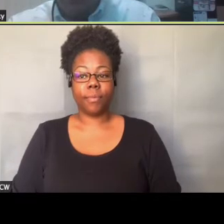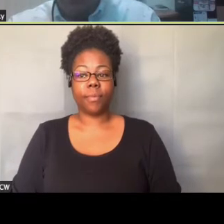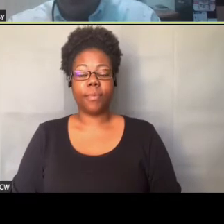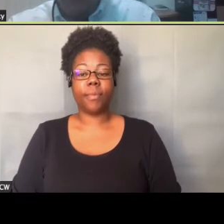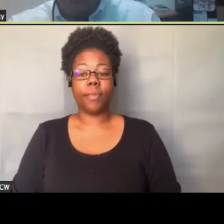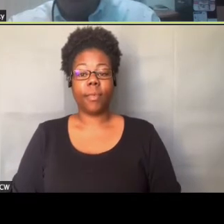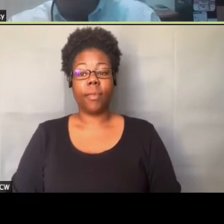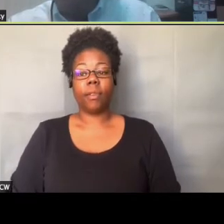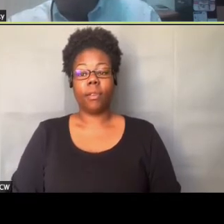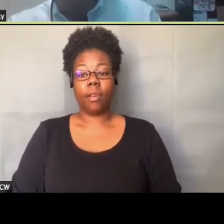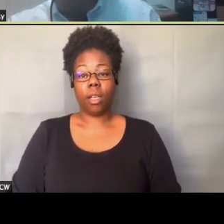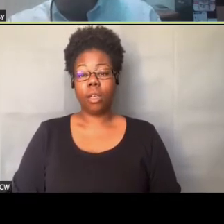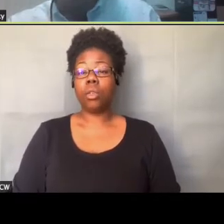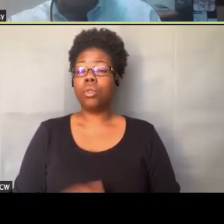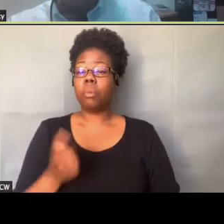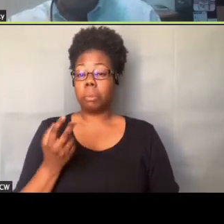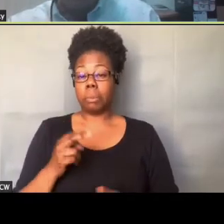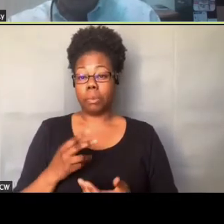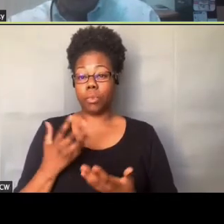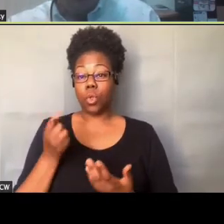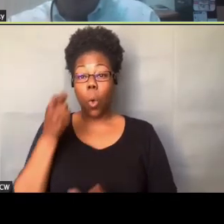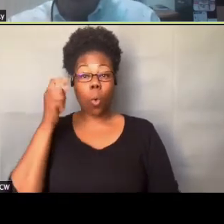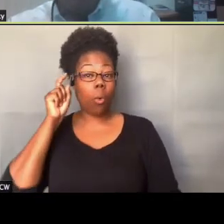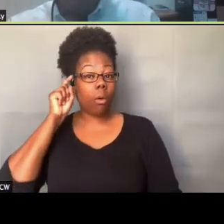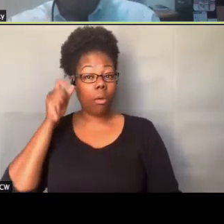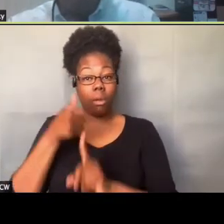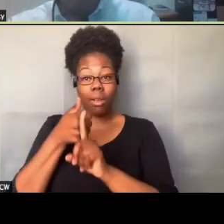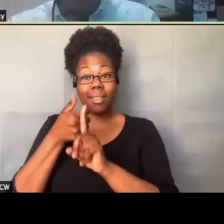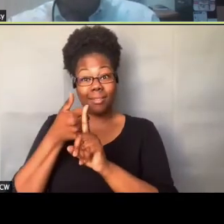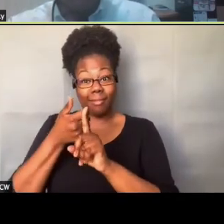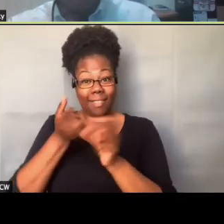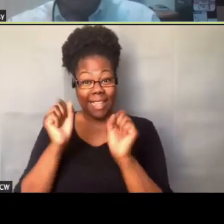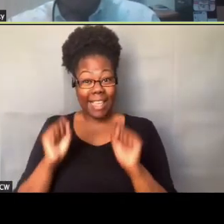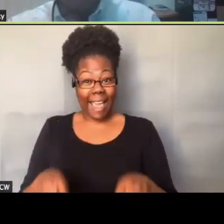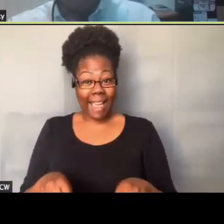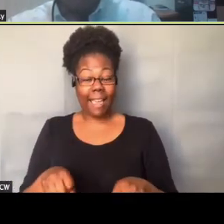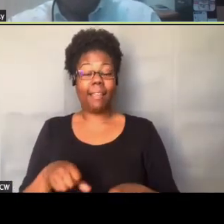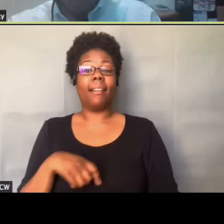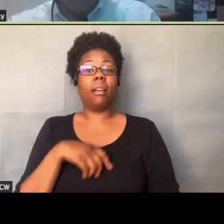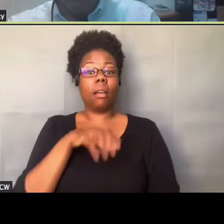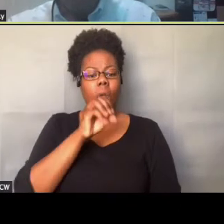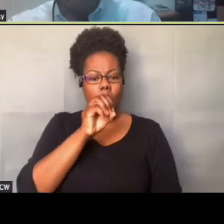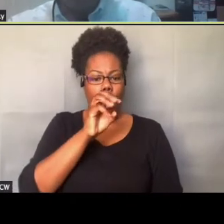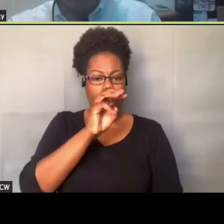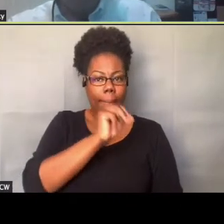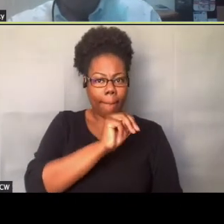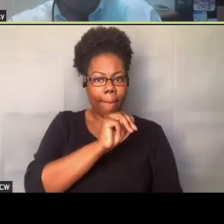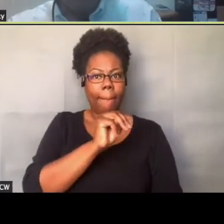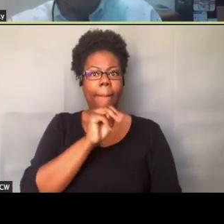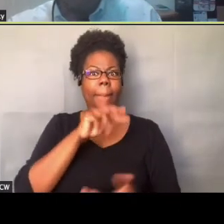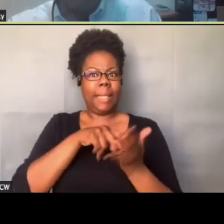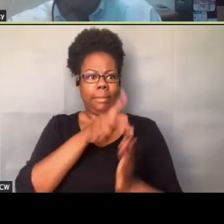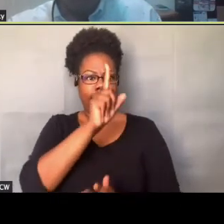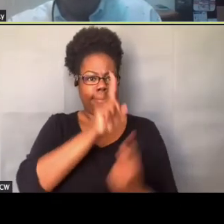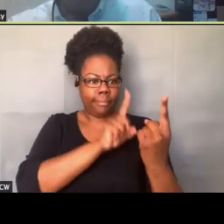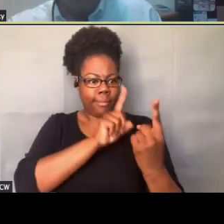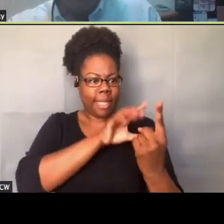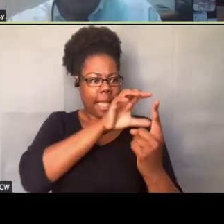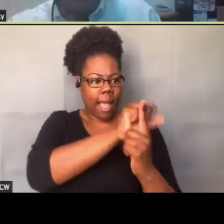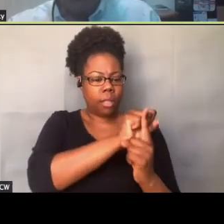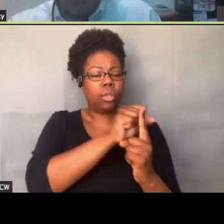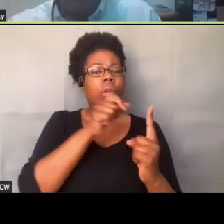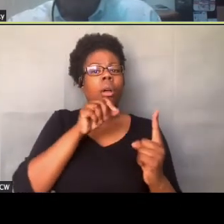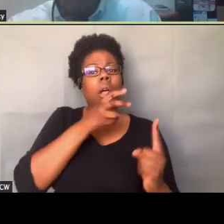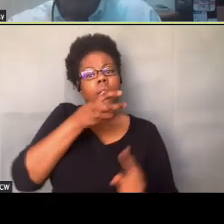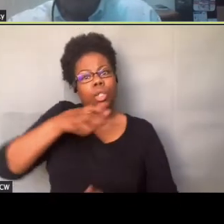and direct it there. But let's say you're in quiet, and for most of us, we actually spend ourselves in quiet maybe